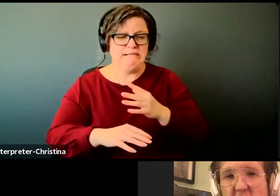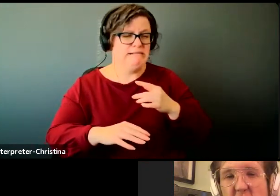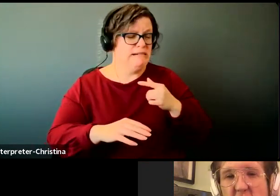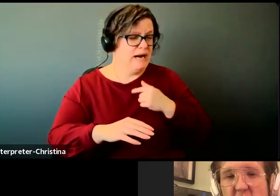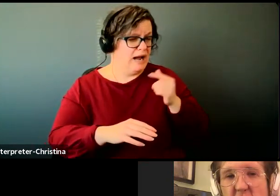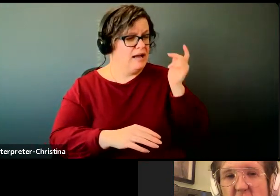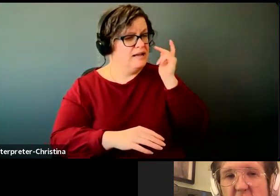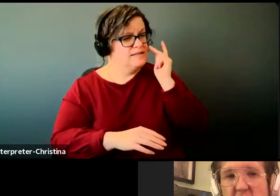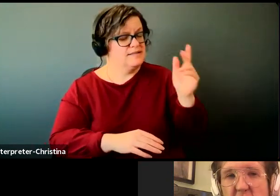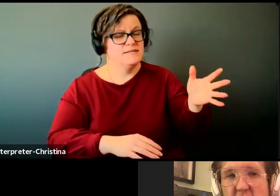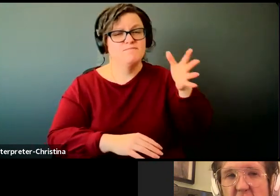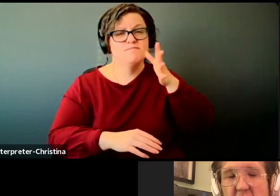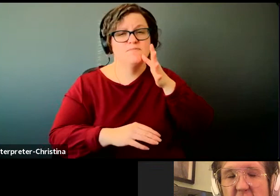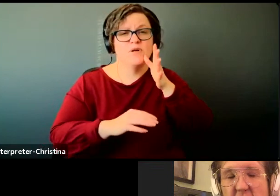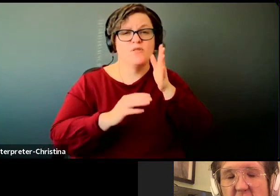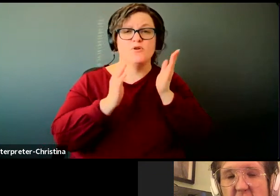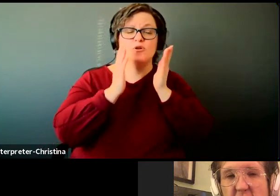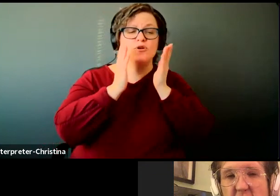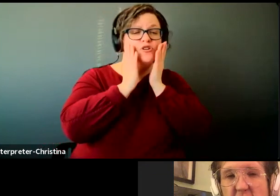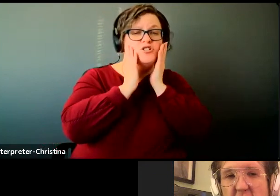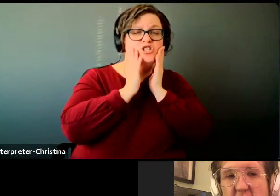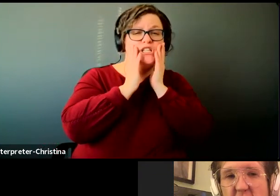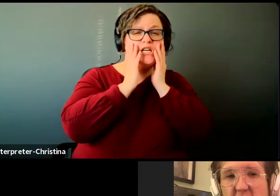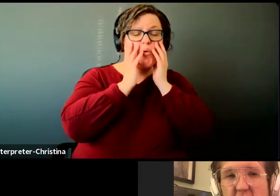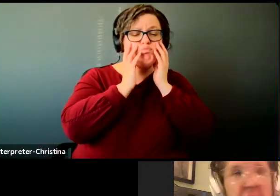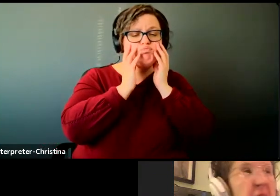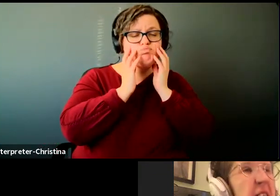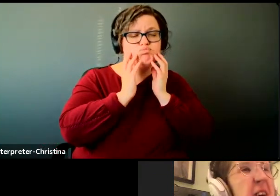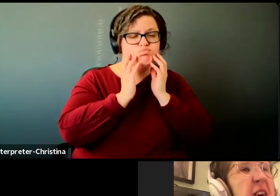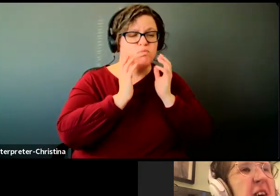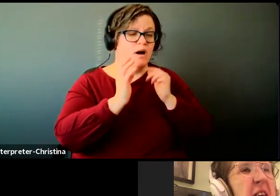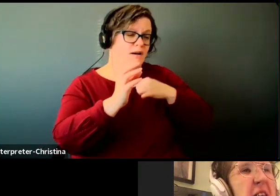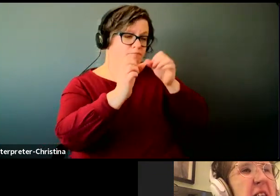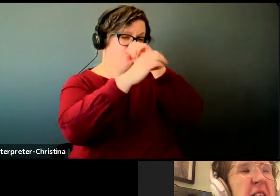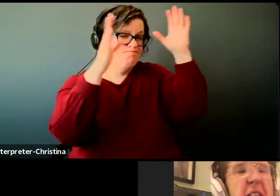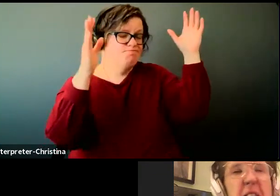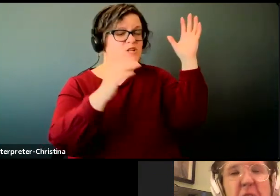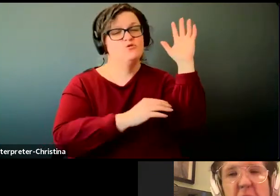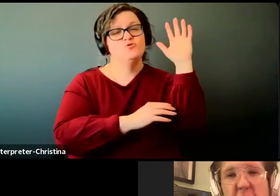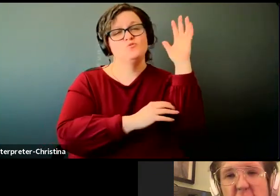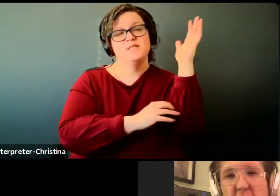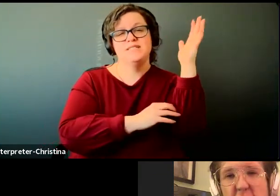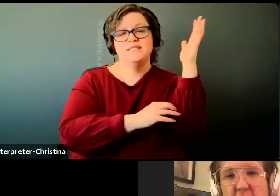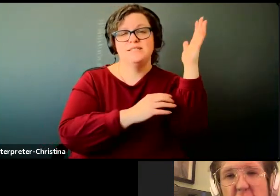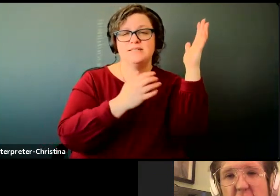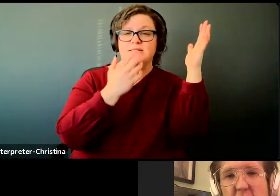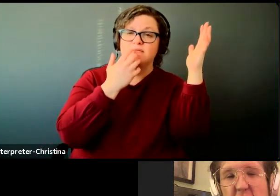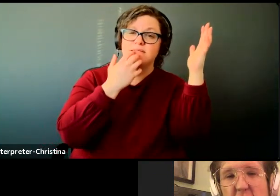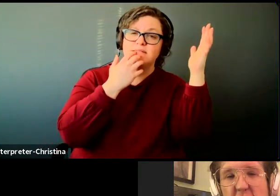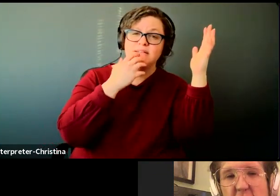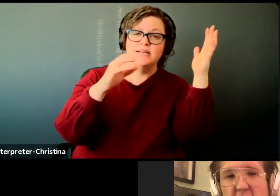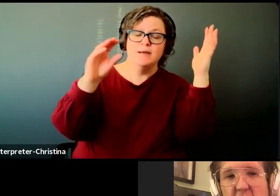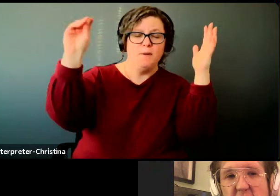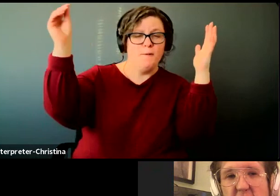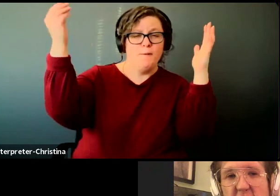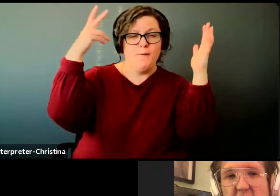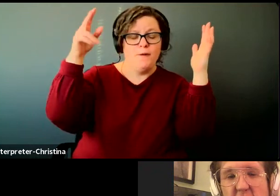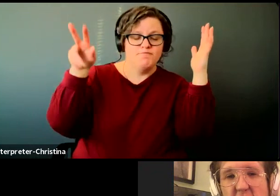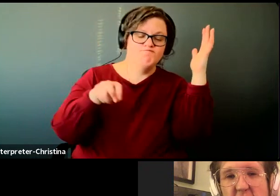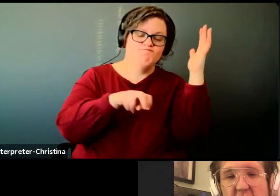her cheeks the cold embrace of banyan trees when the summer heat became too heavy to